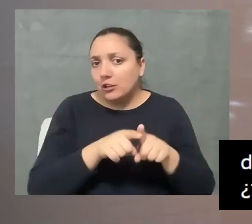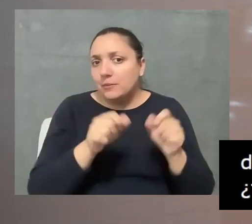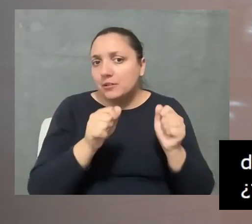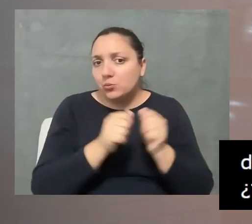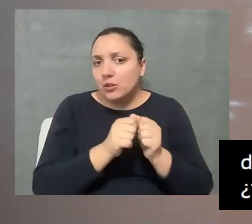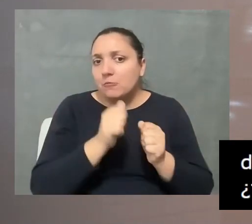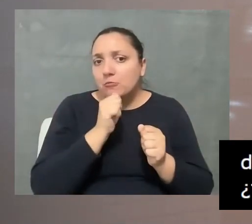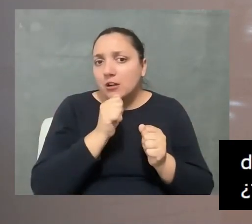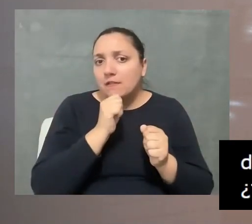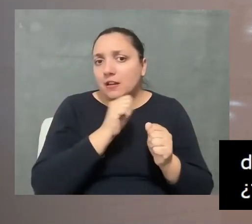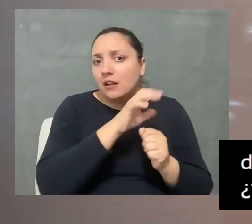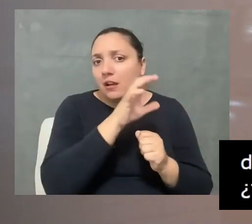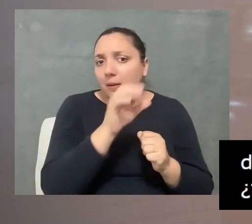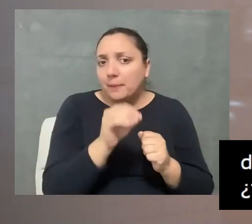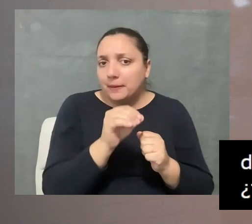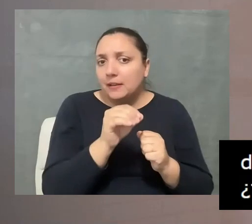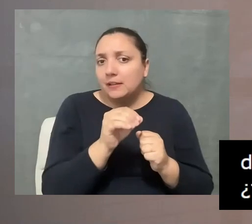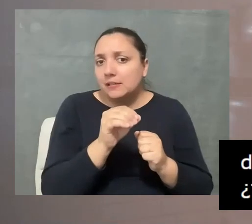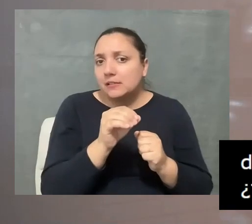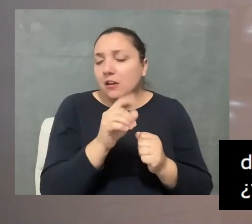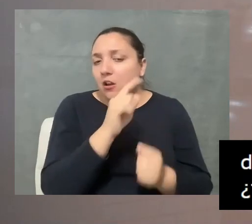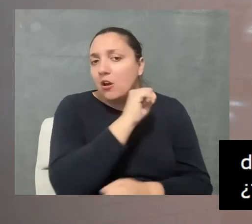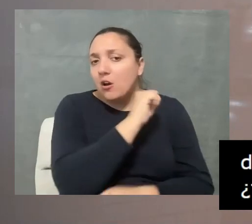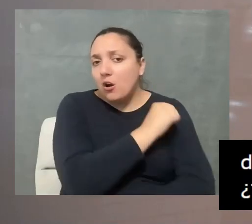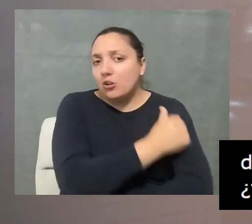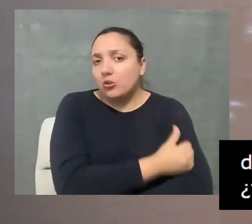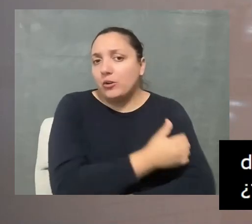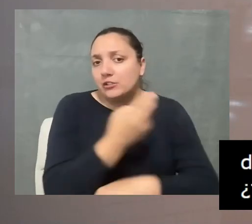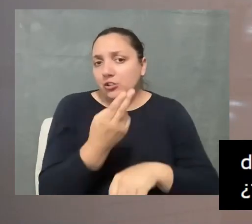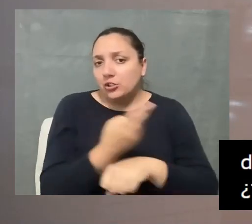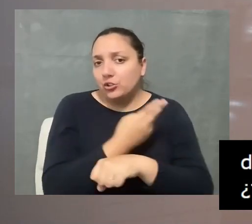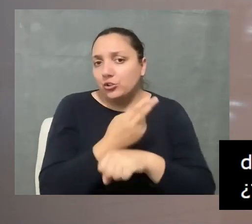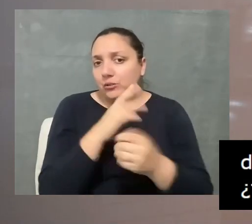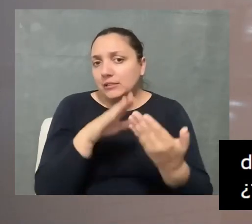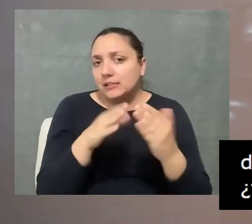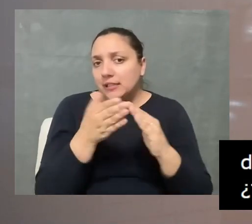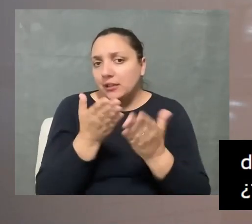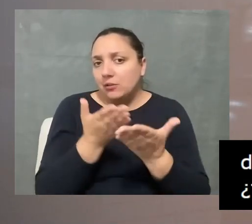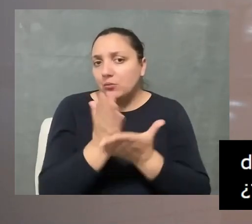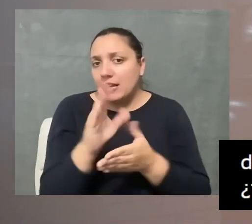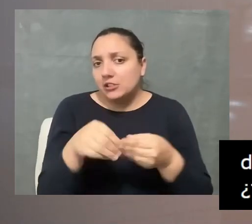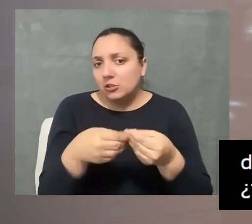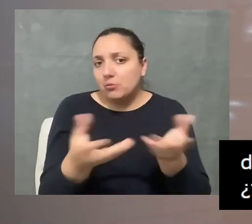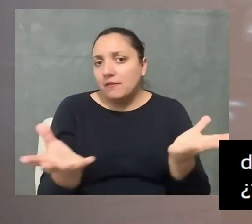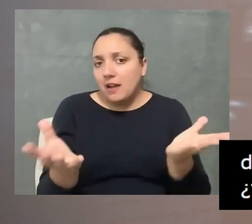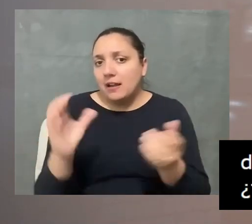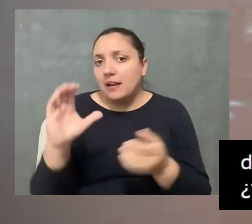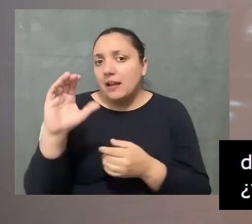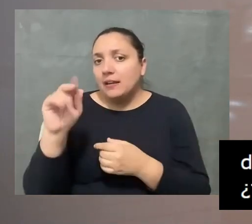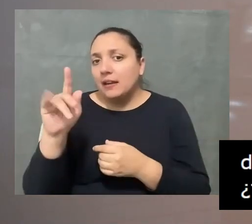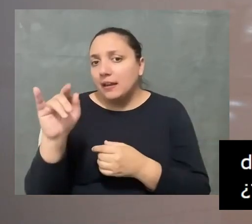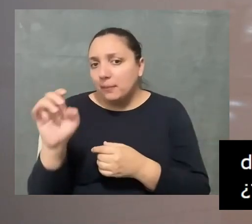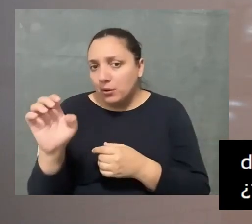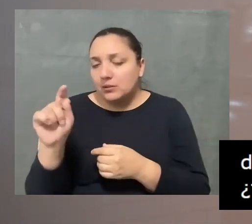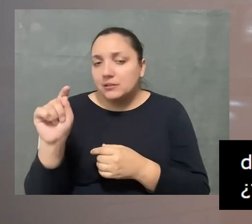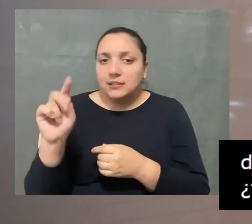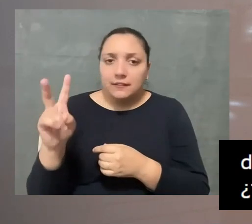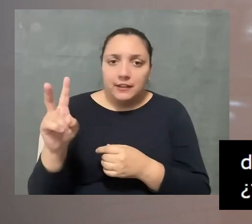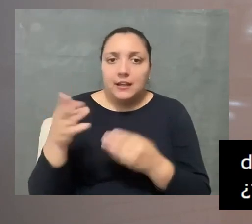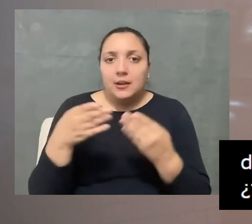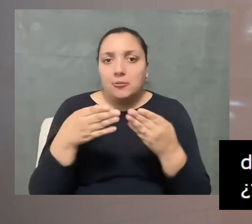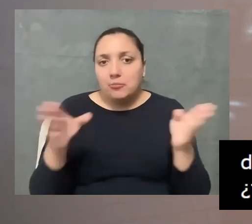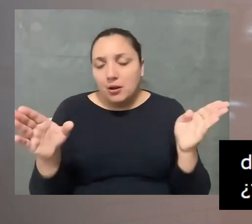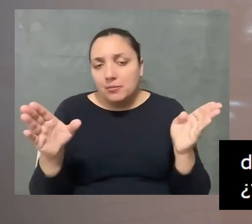telecommunications companies authorized to use city rights of way to provide cable television, public communication